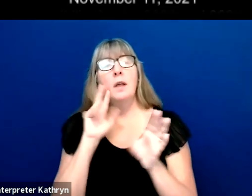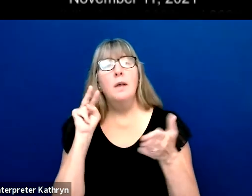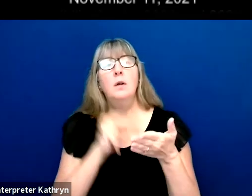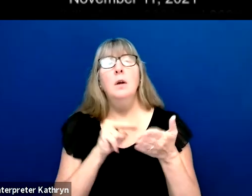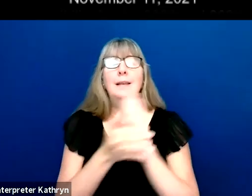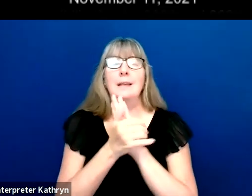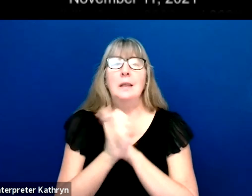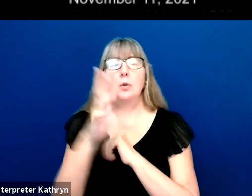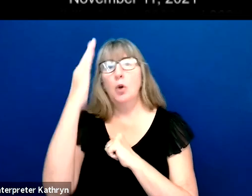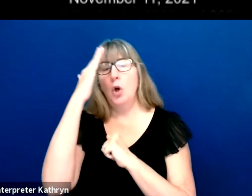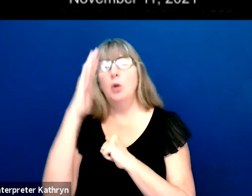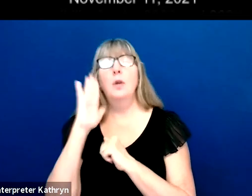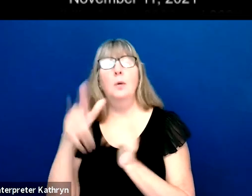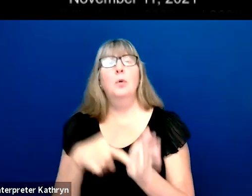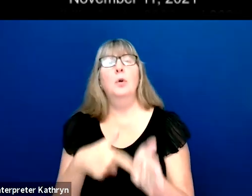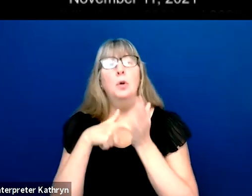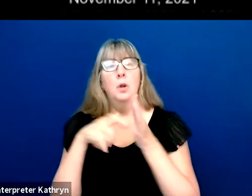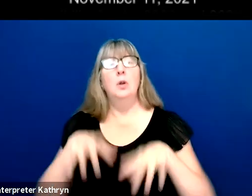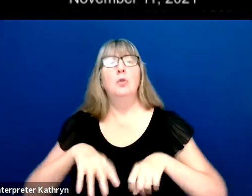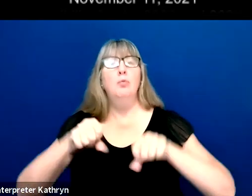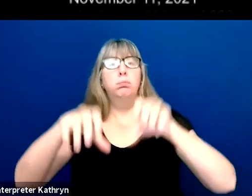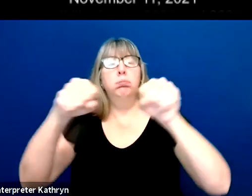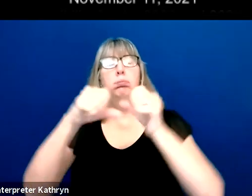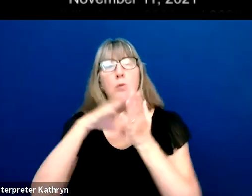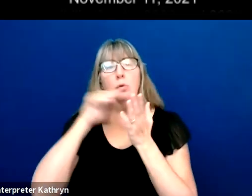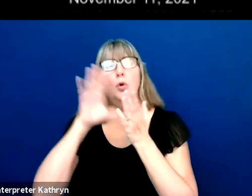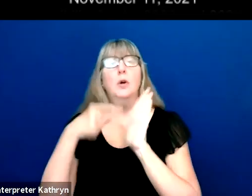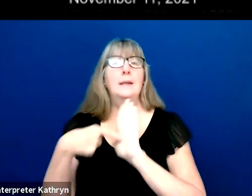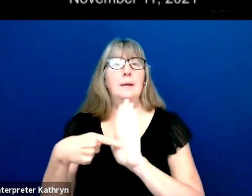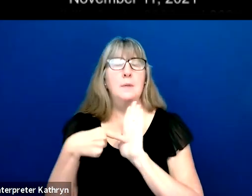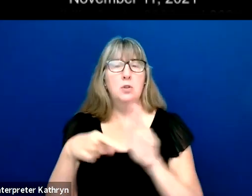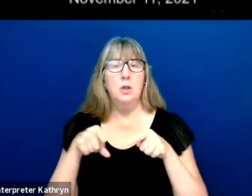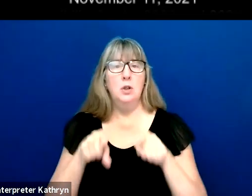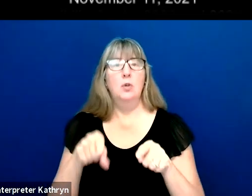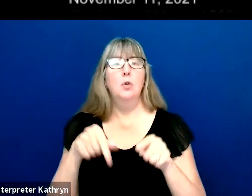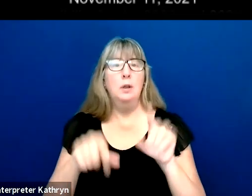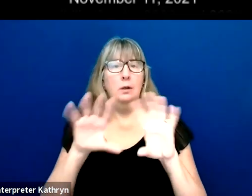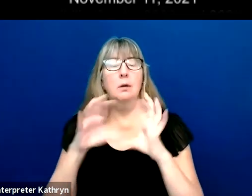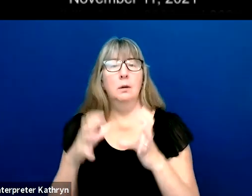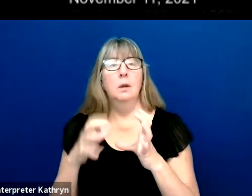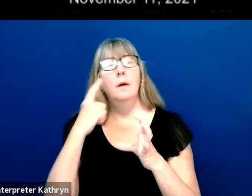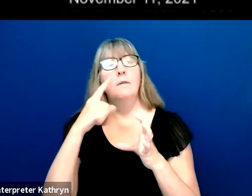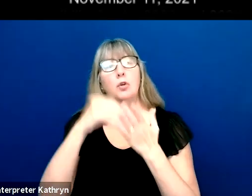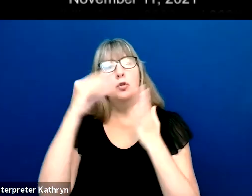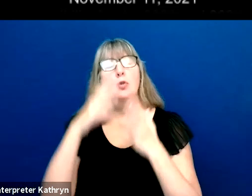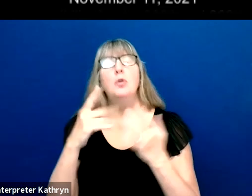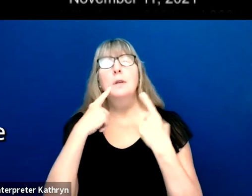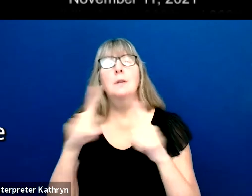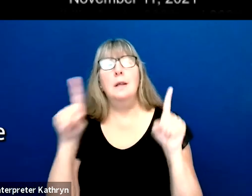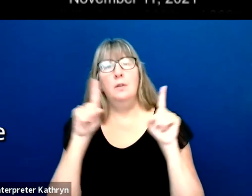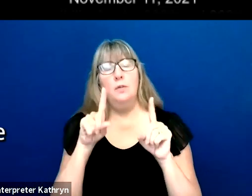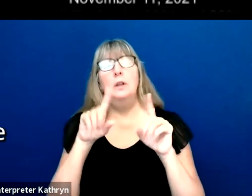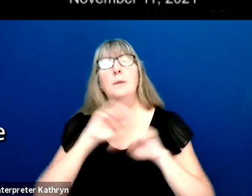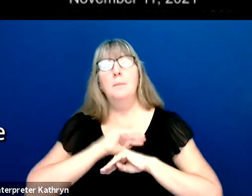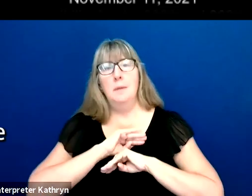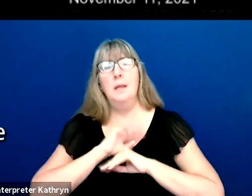both that need to be acquired or demonstrated in order for students to successfully meet the